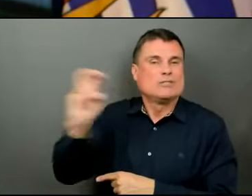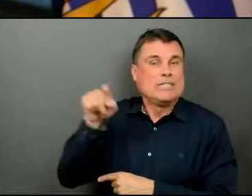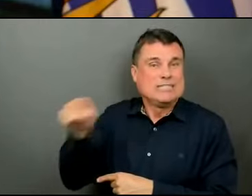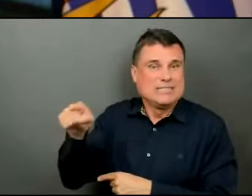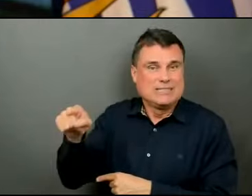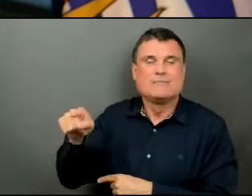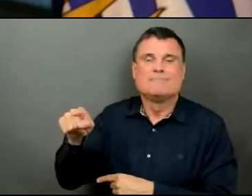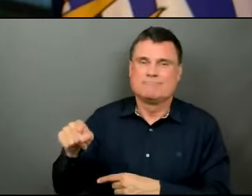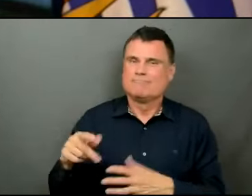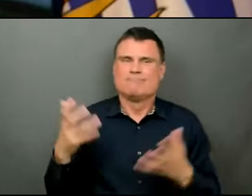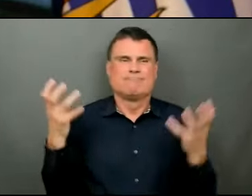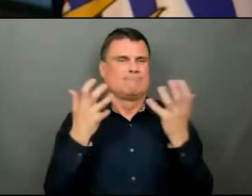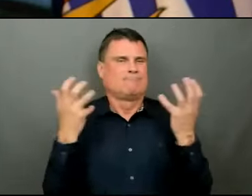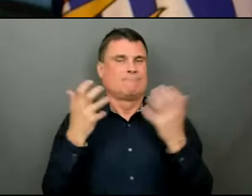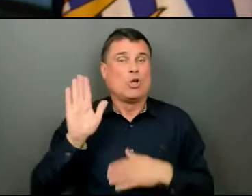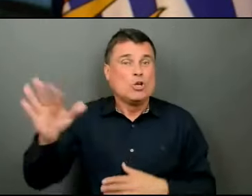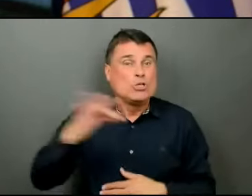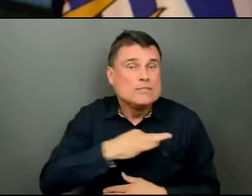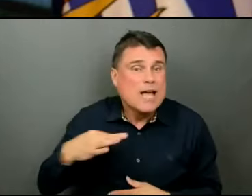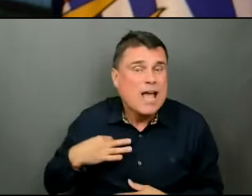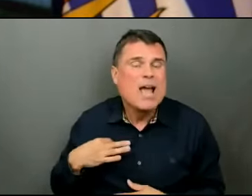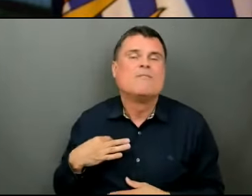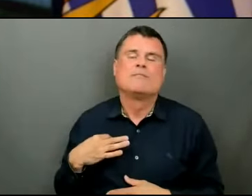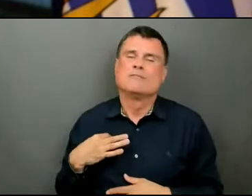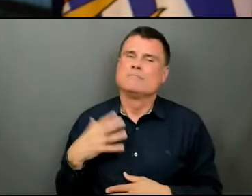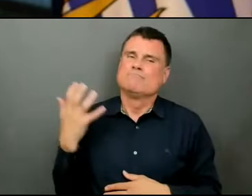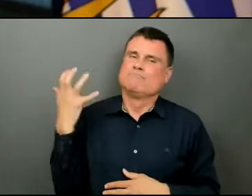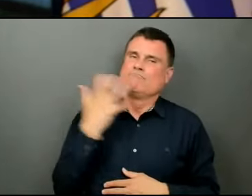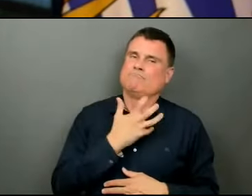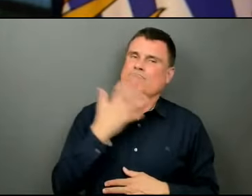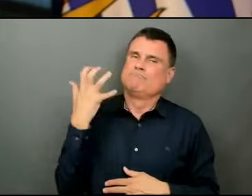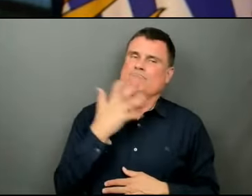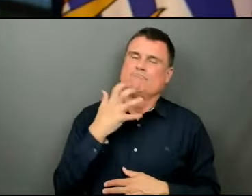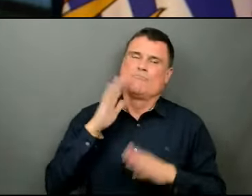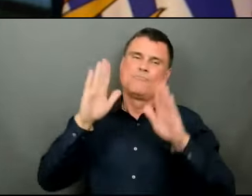and personnel deemed essential have kept